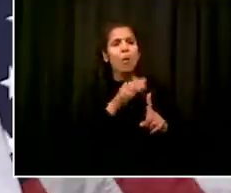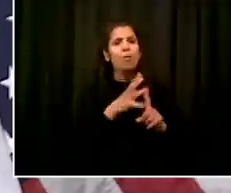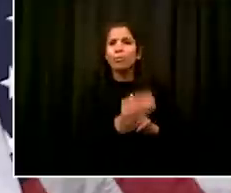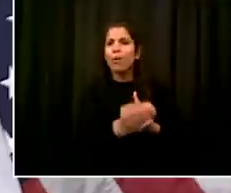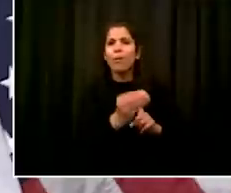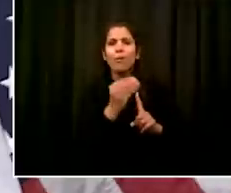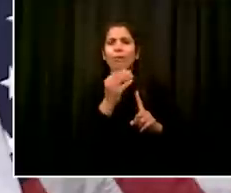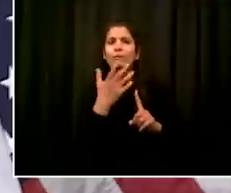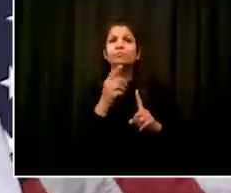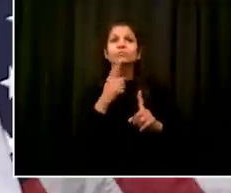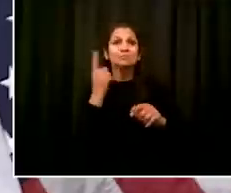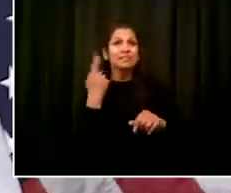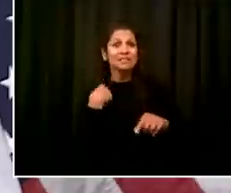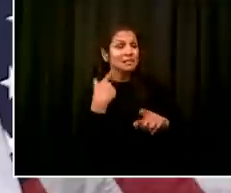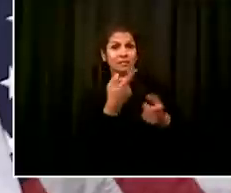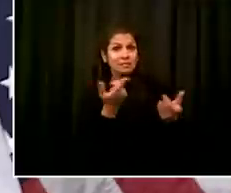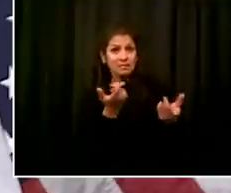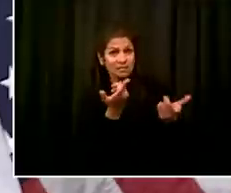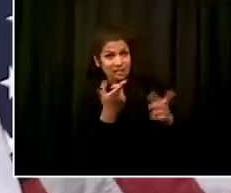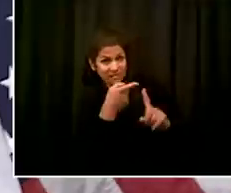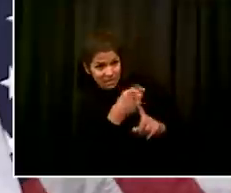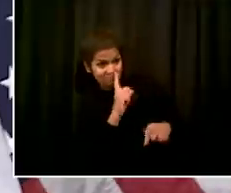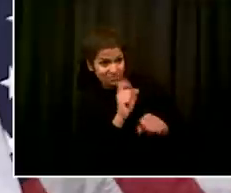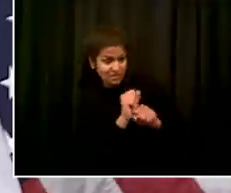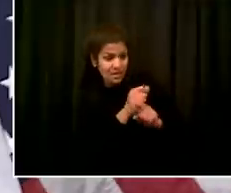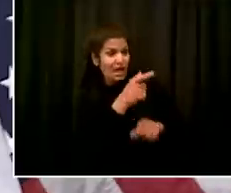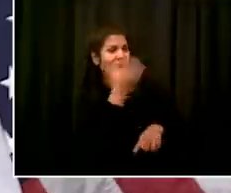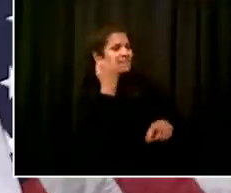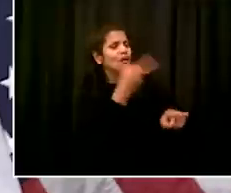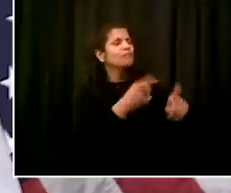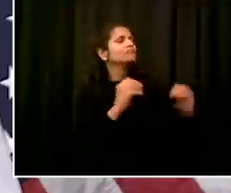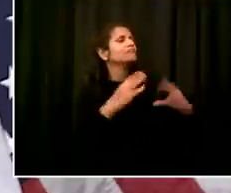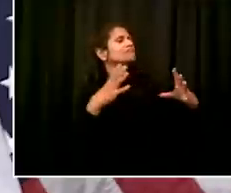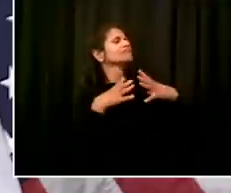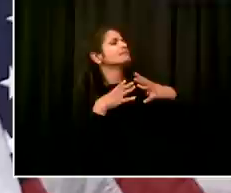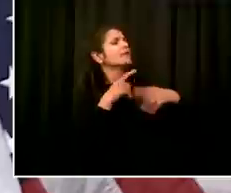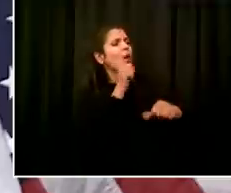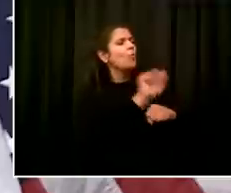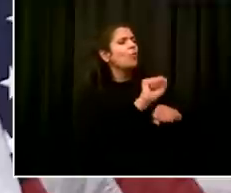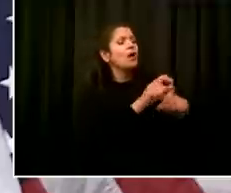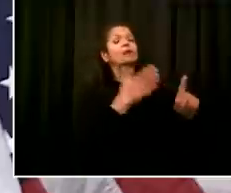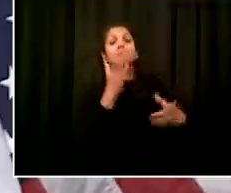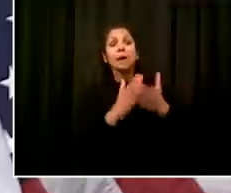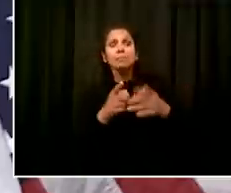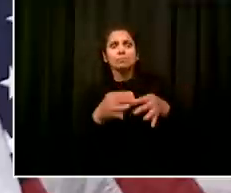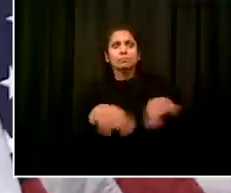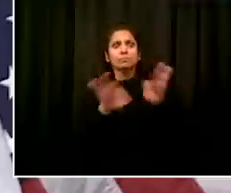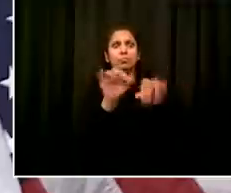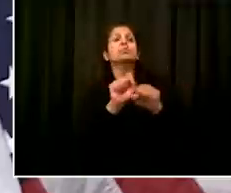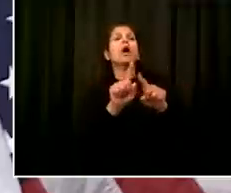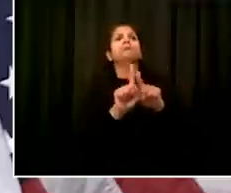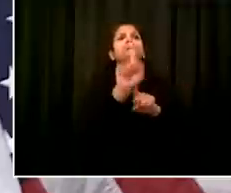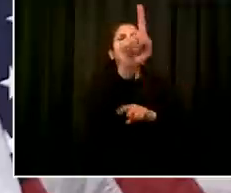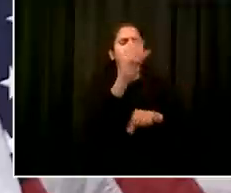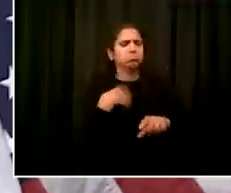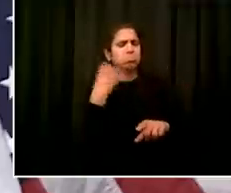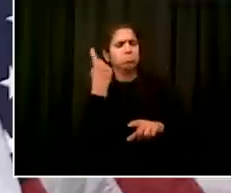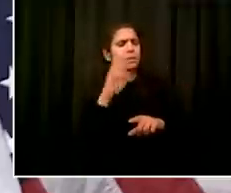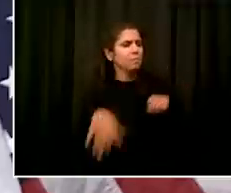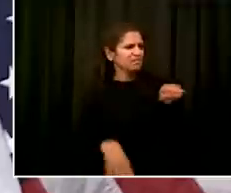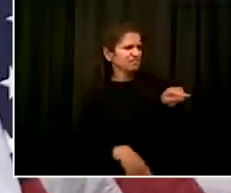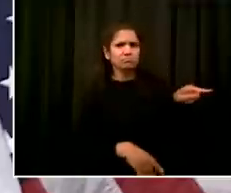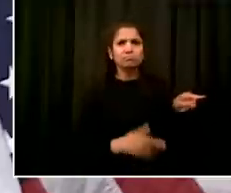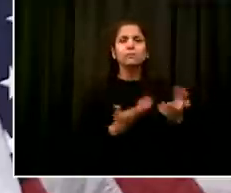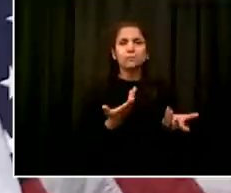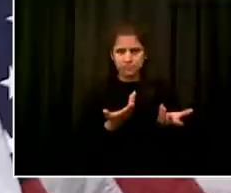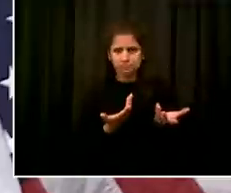Mayor Fulahan to follow up with the commissioner on the situation with anyone who's detained to make sure we're putting the right measures in place for the